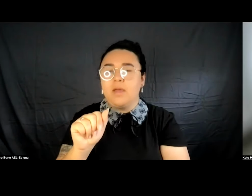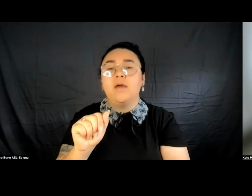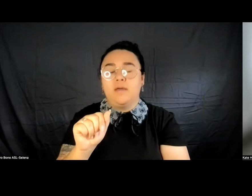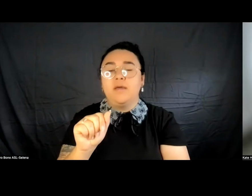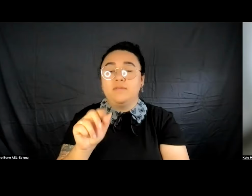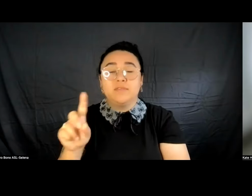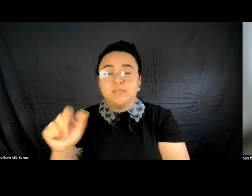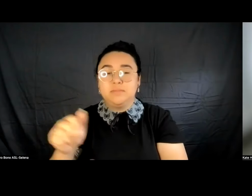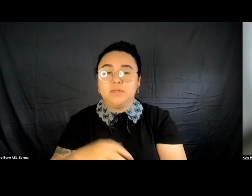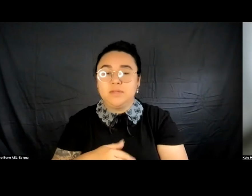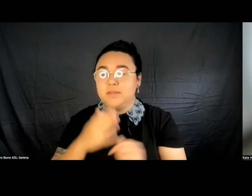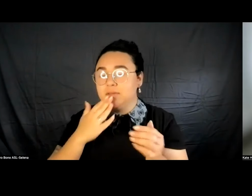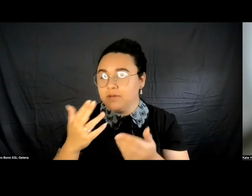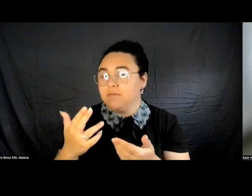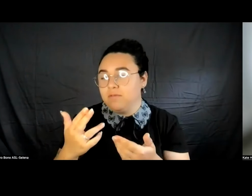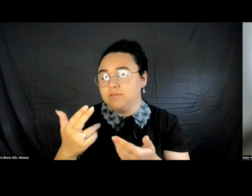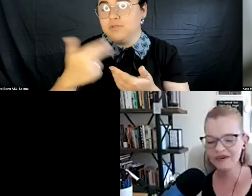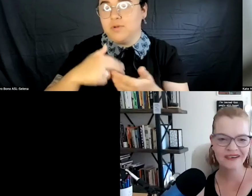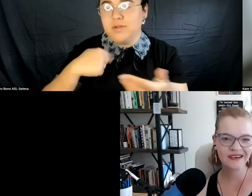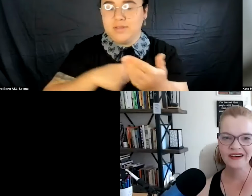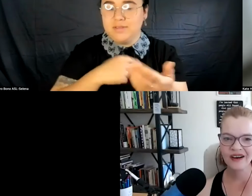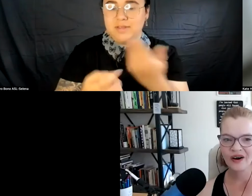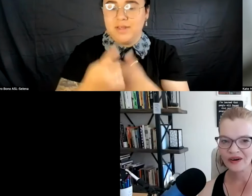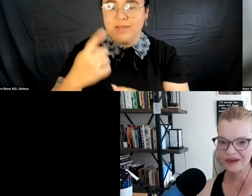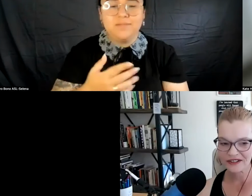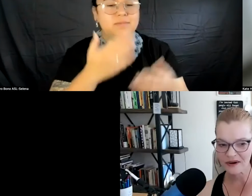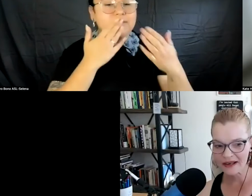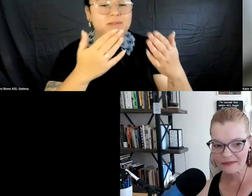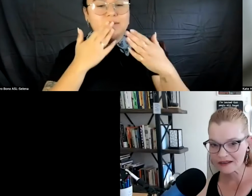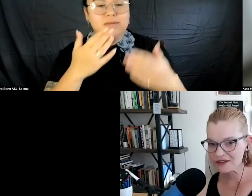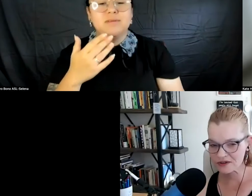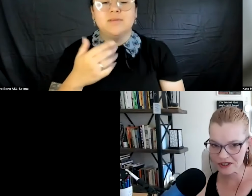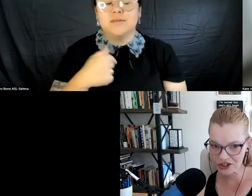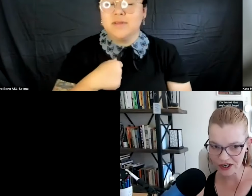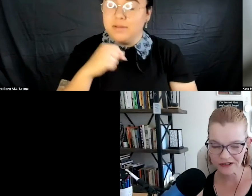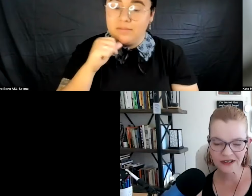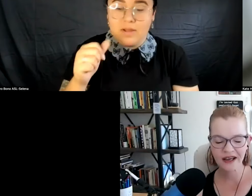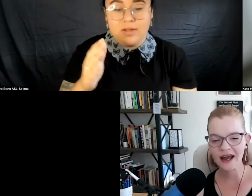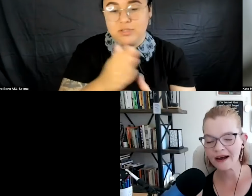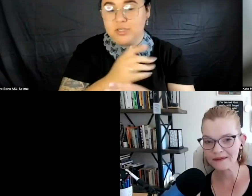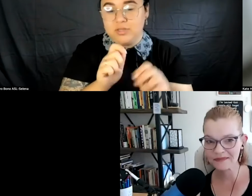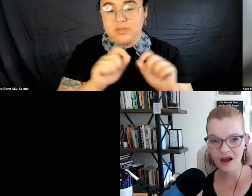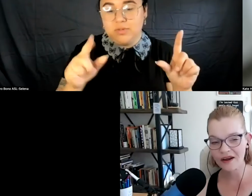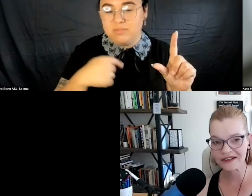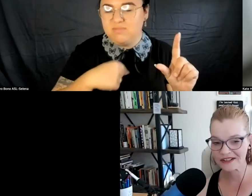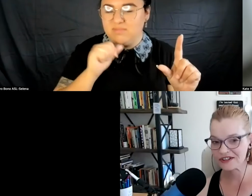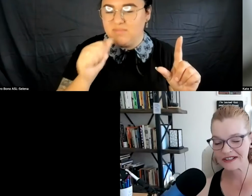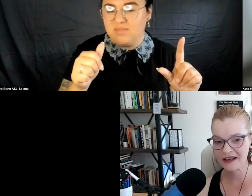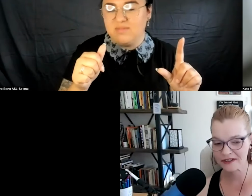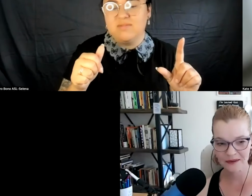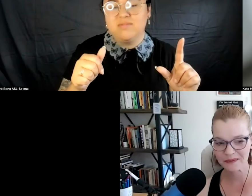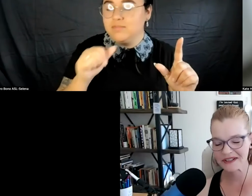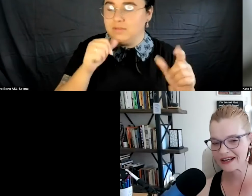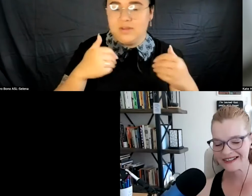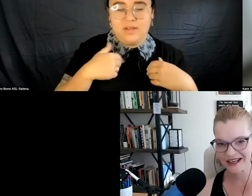here with us today. Thank you. All right, so I am not going to screen share. I honestly just didn't